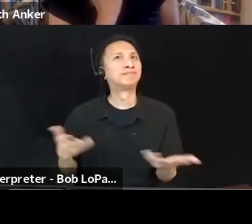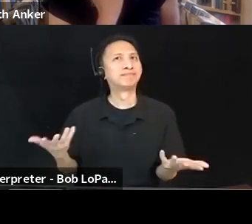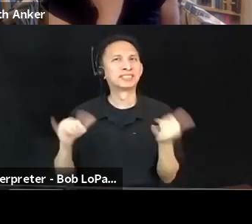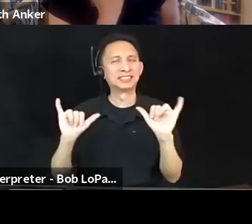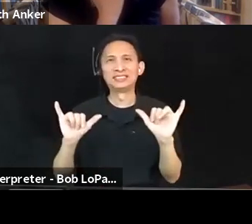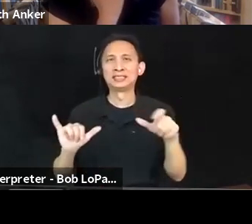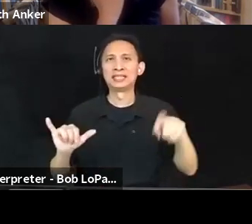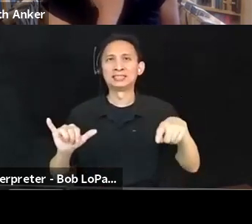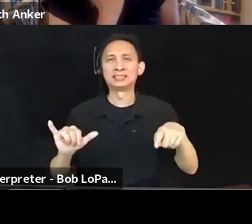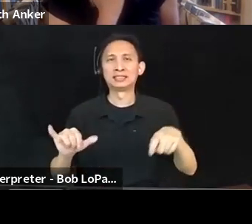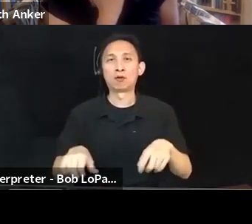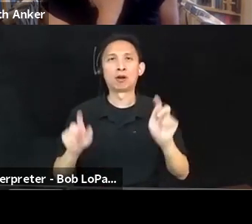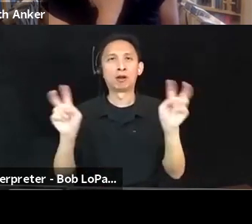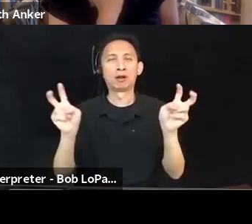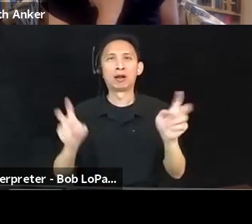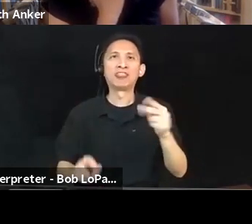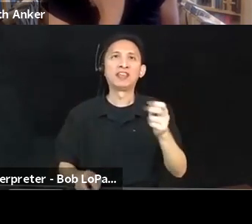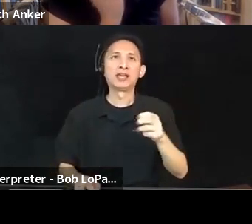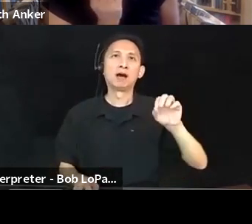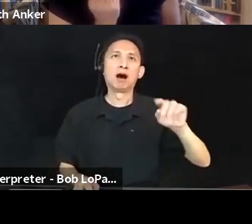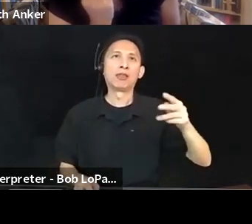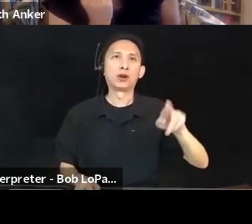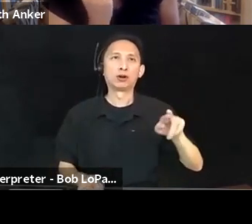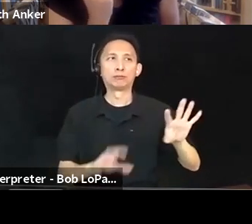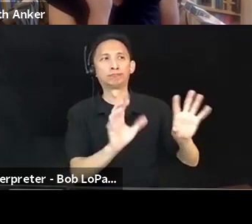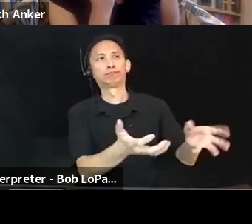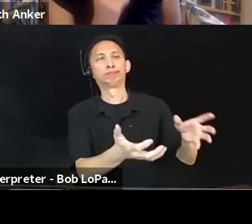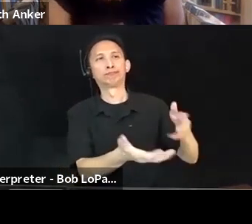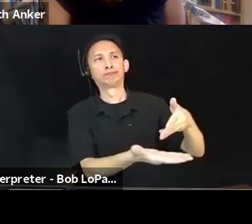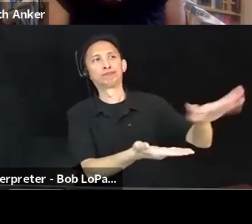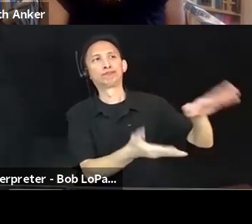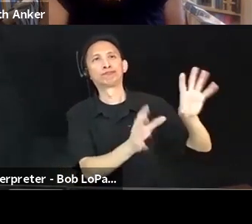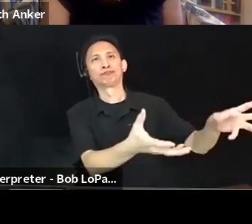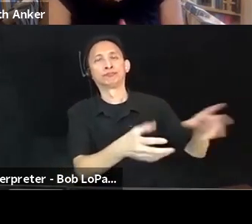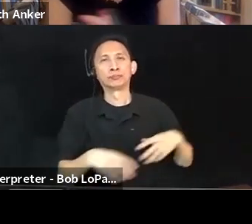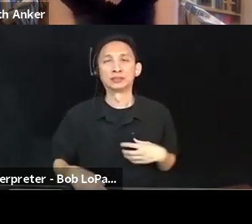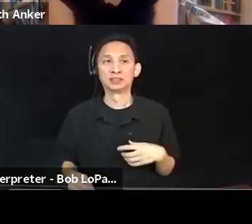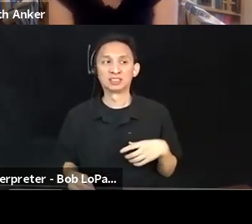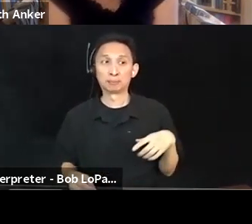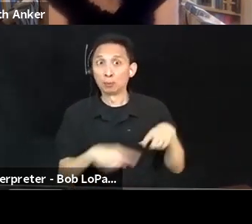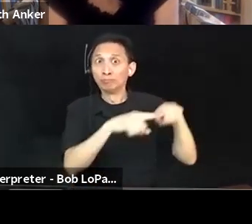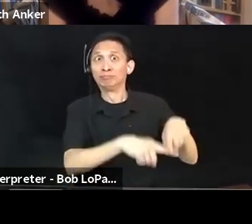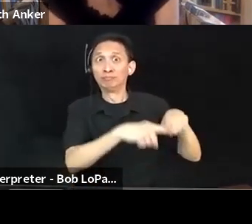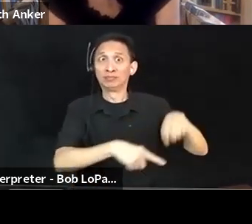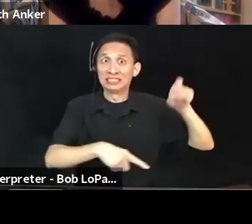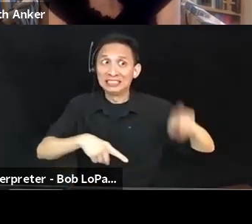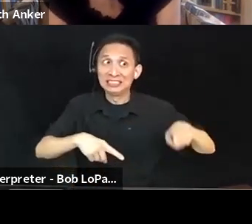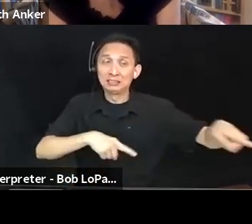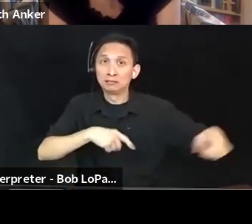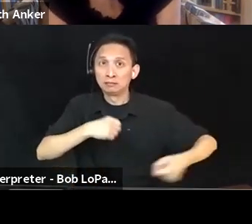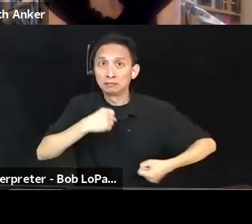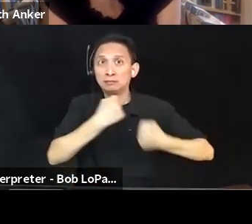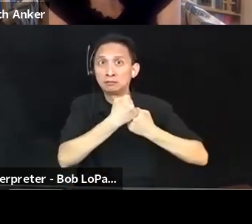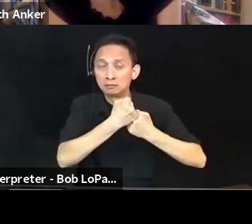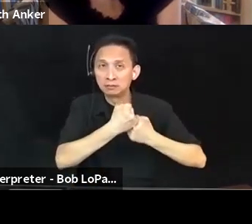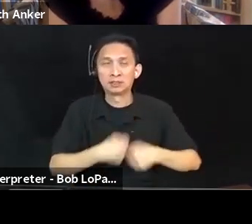other, whether the other was to be exploited productively, and that continued need for the necessity for the other. And even if we think of the, some of the